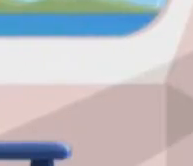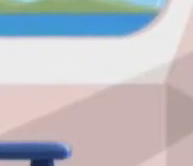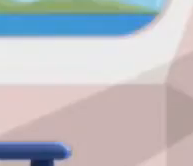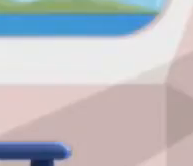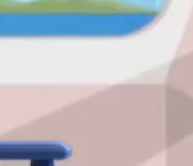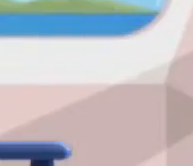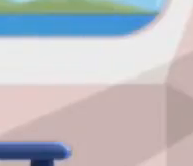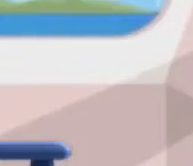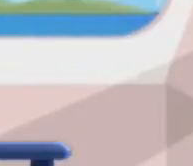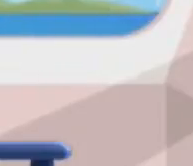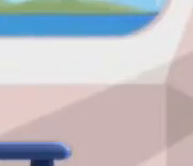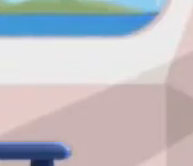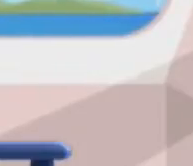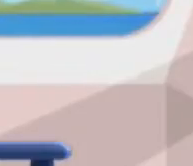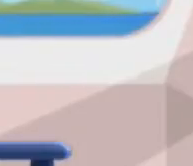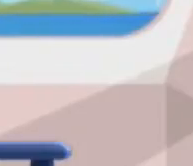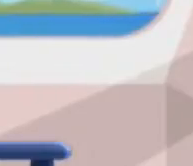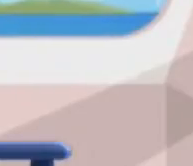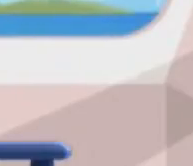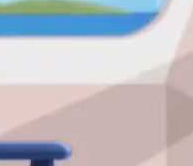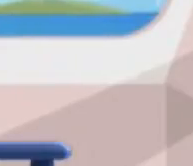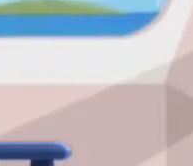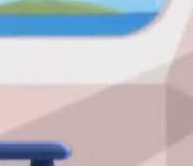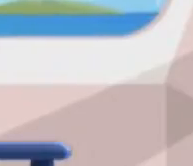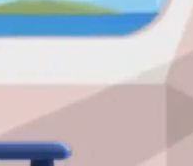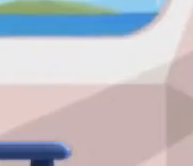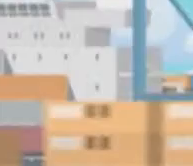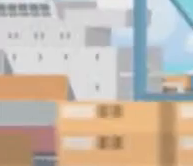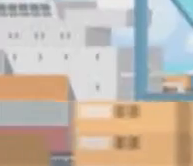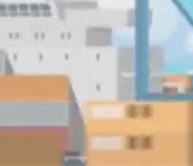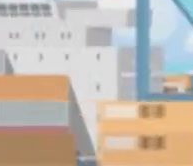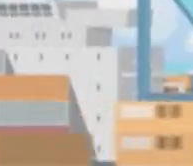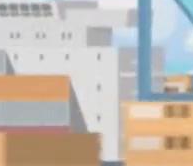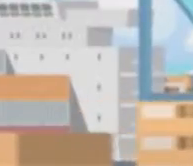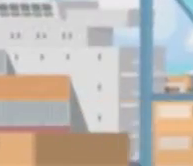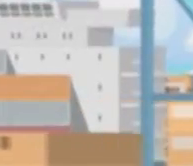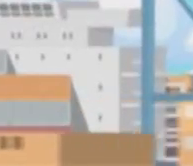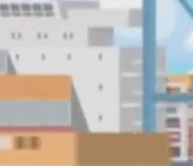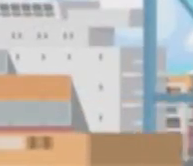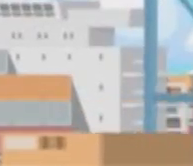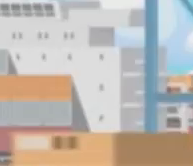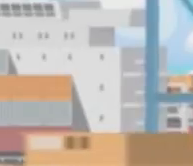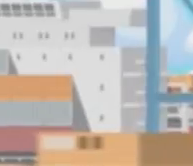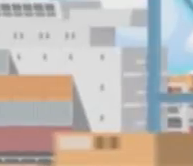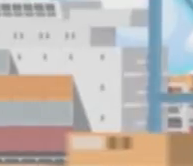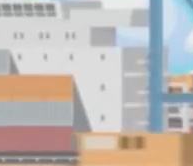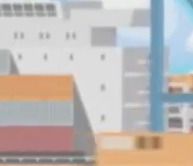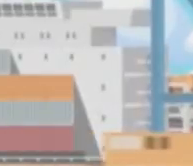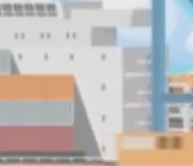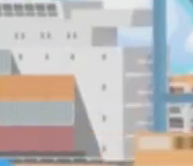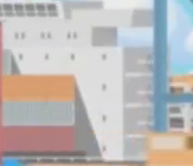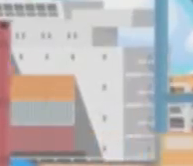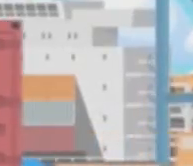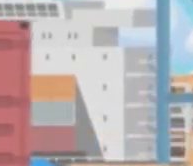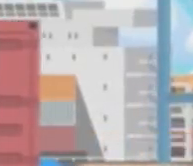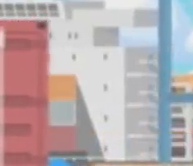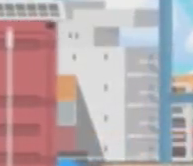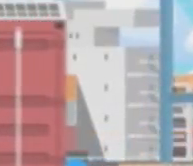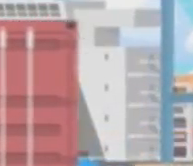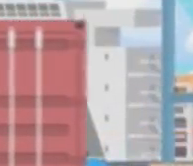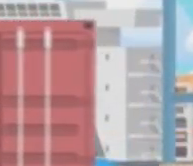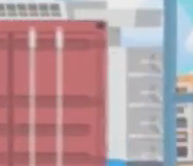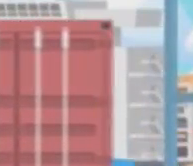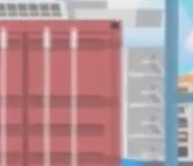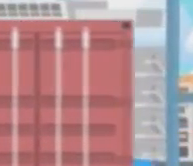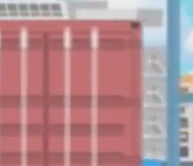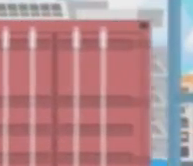of Mombasa with utmost ease. So, if you want to know about our marine and cargo services and tariffs